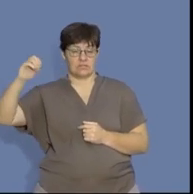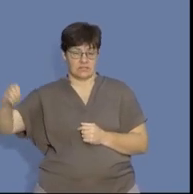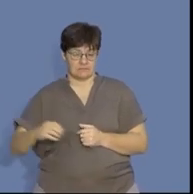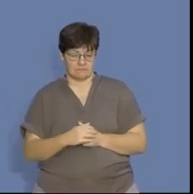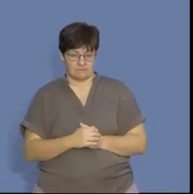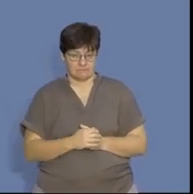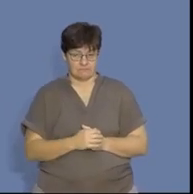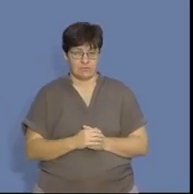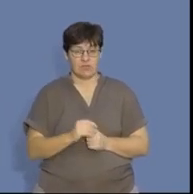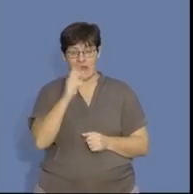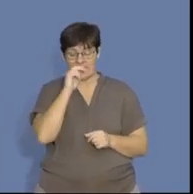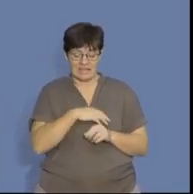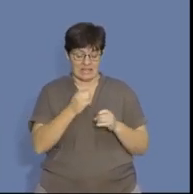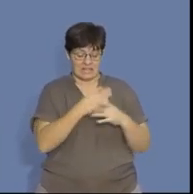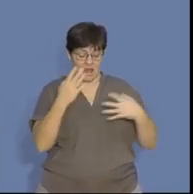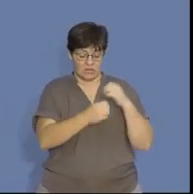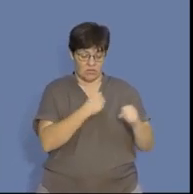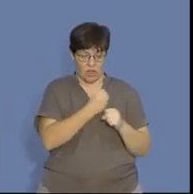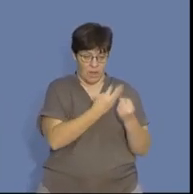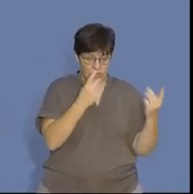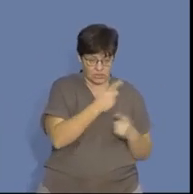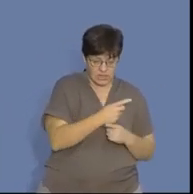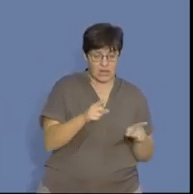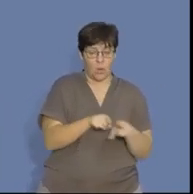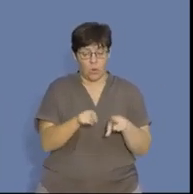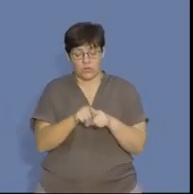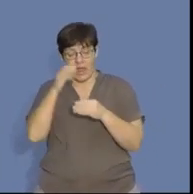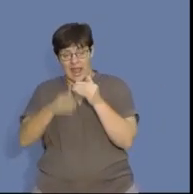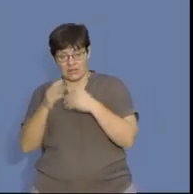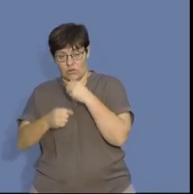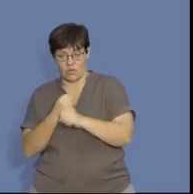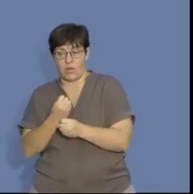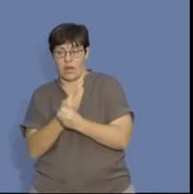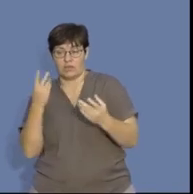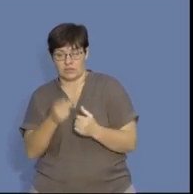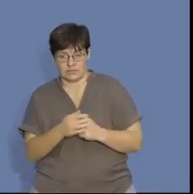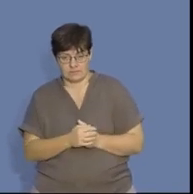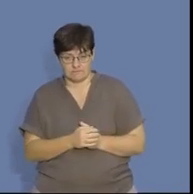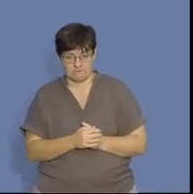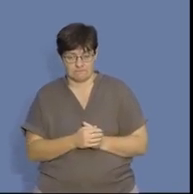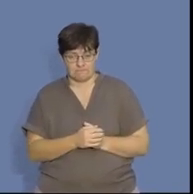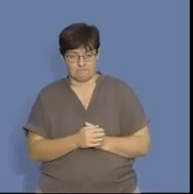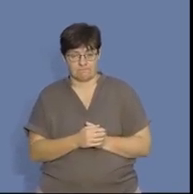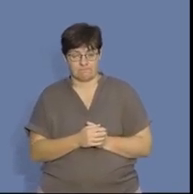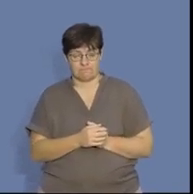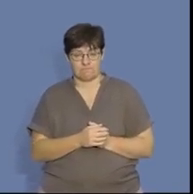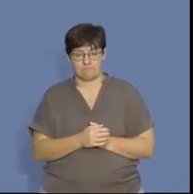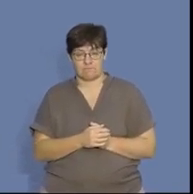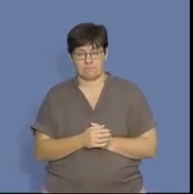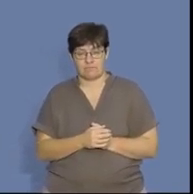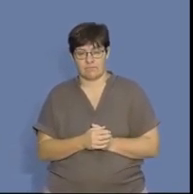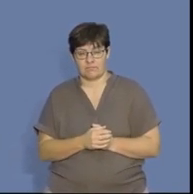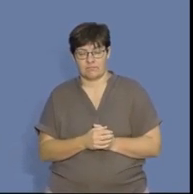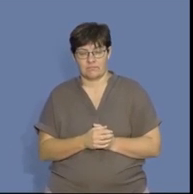1,300,000. So remember, I need his balance at the beginning of the year and at the end of the year for this